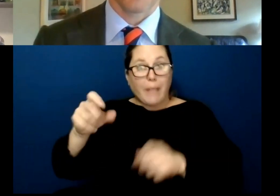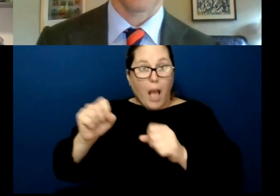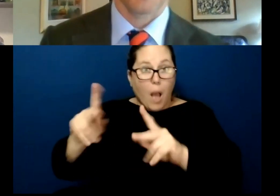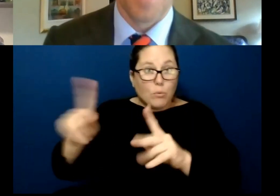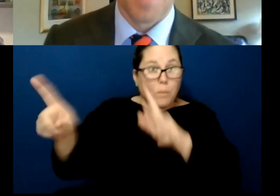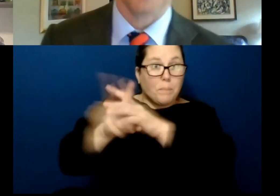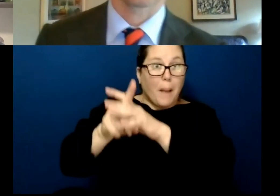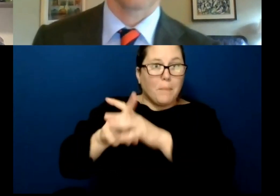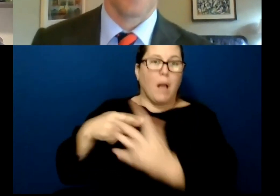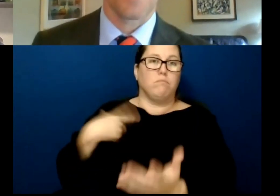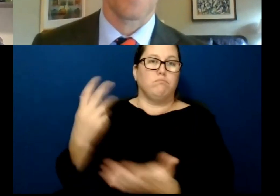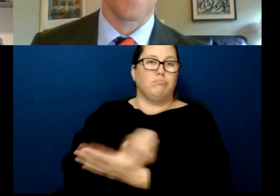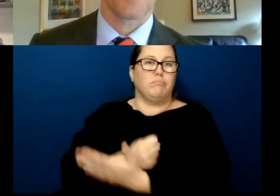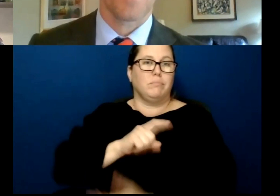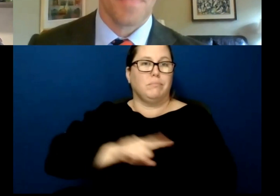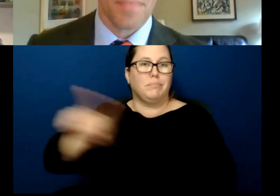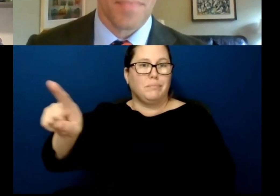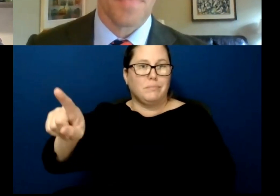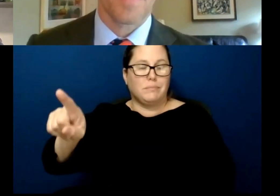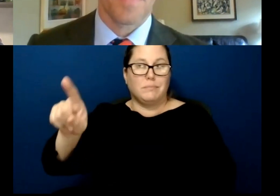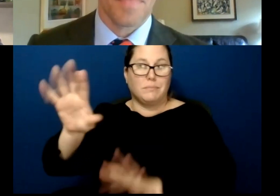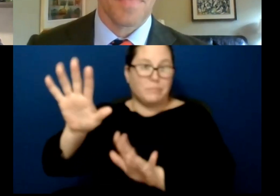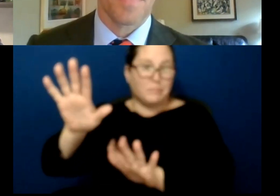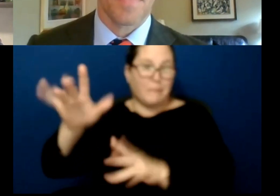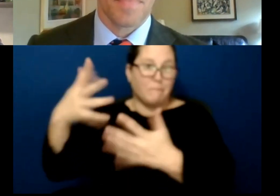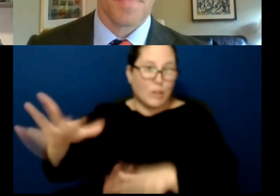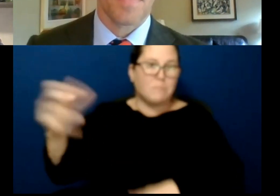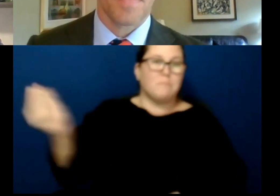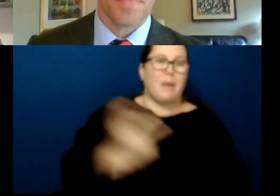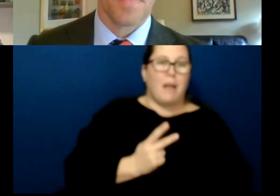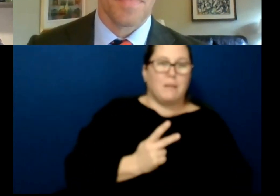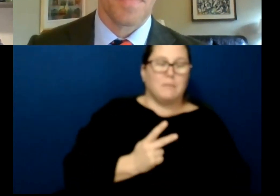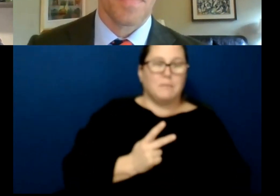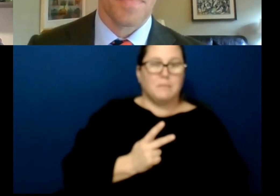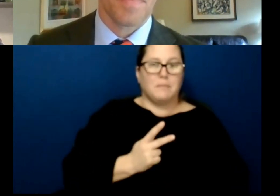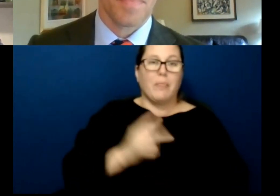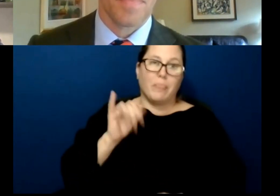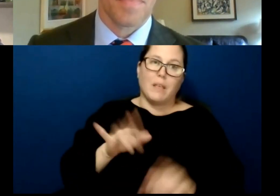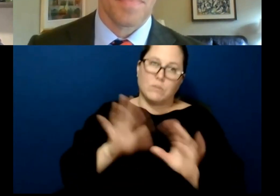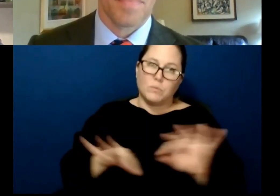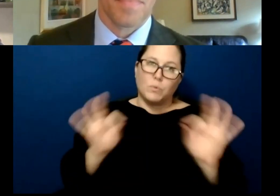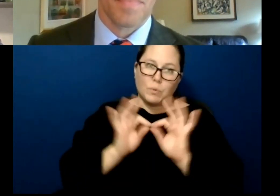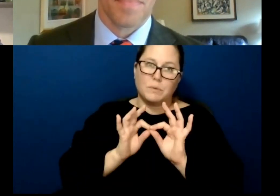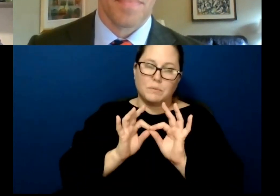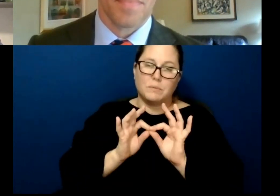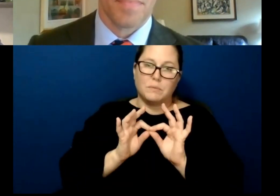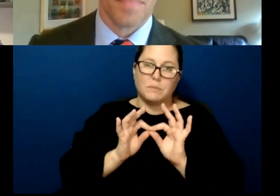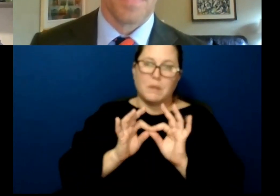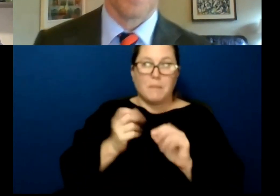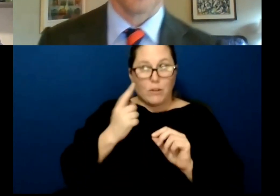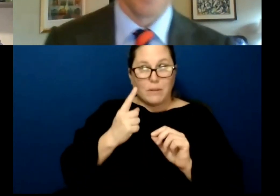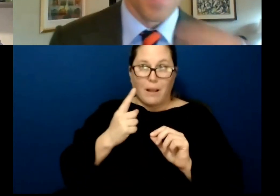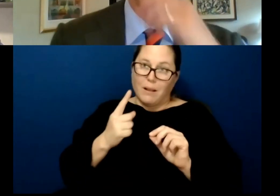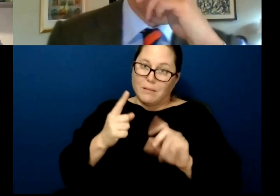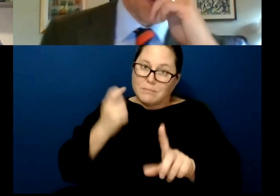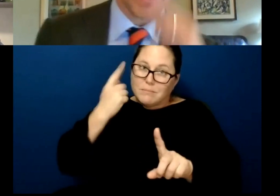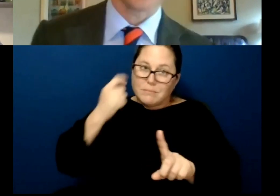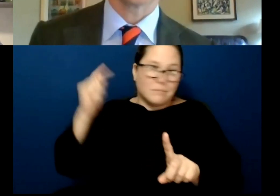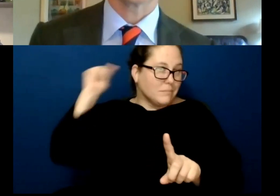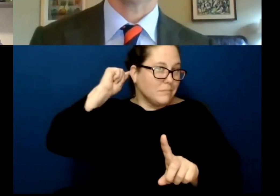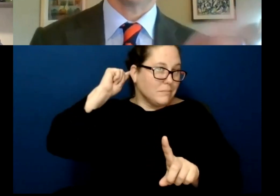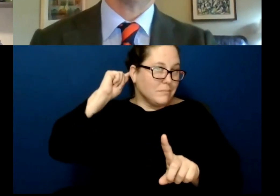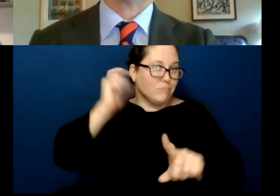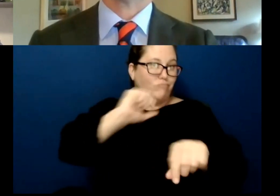when they arose. And I think that's really important. But at the same time, you have a goal and you want to get